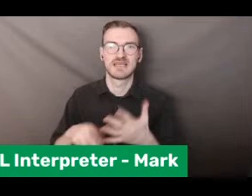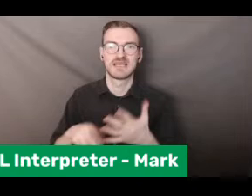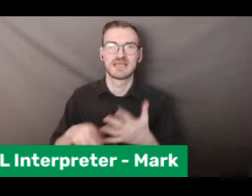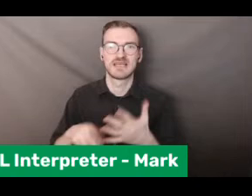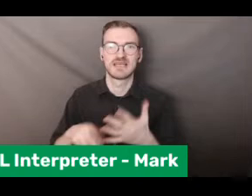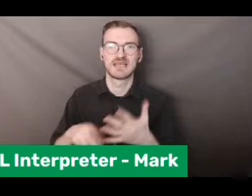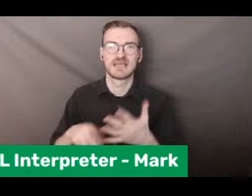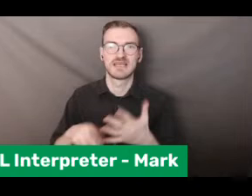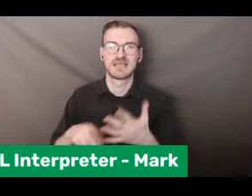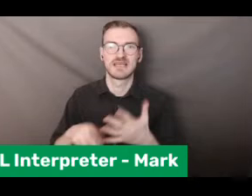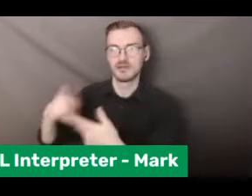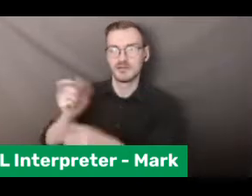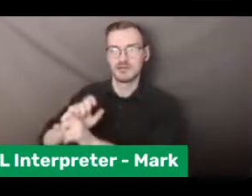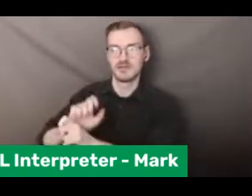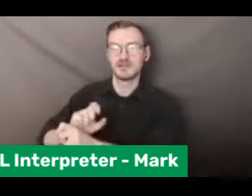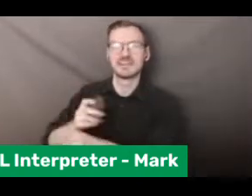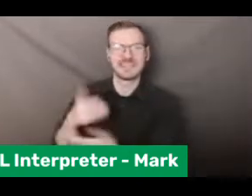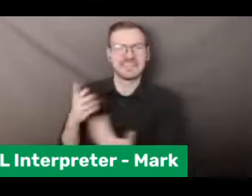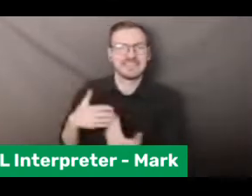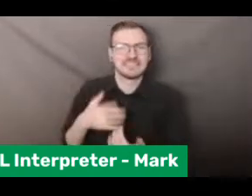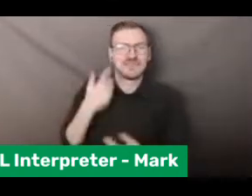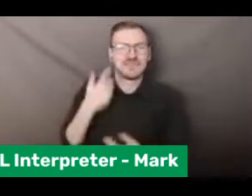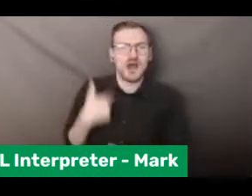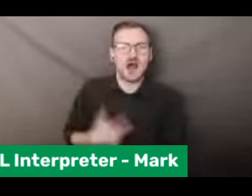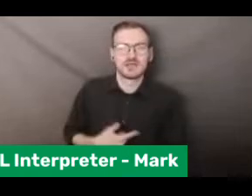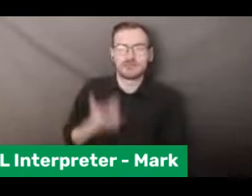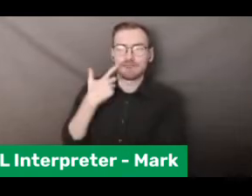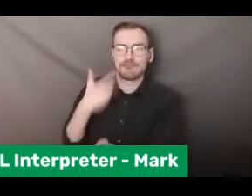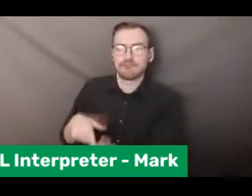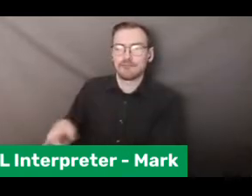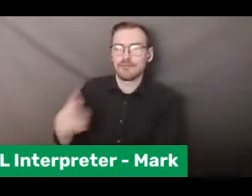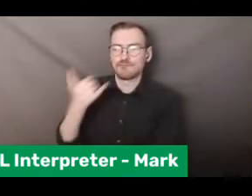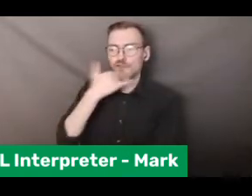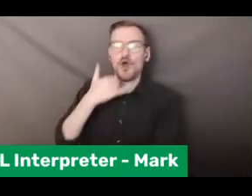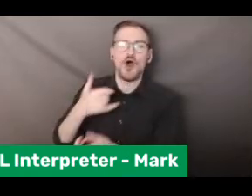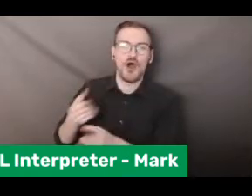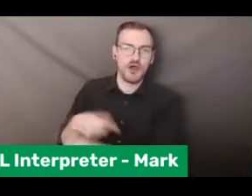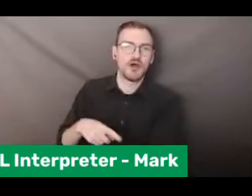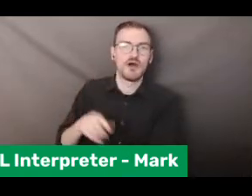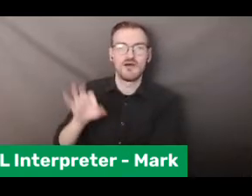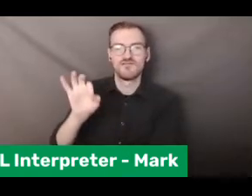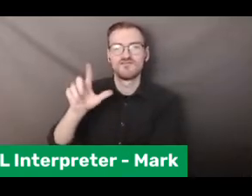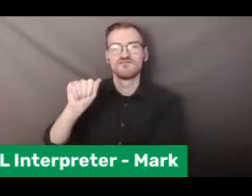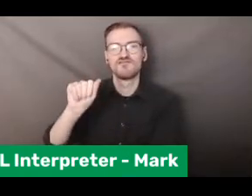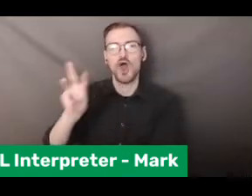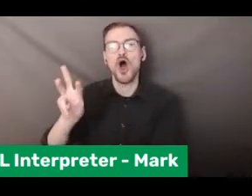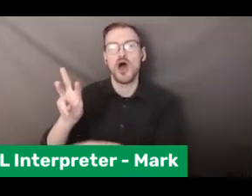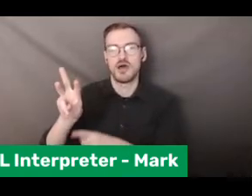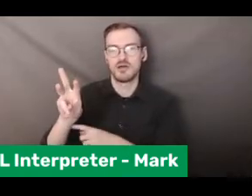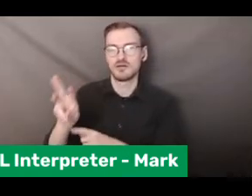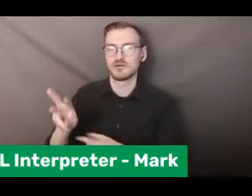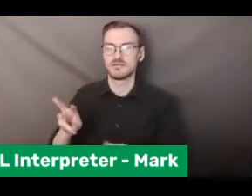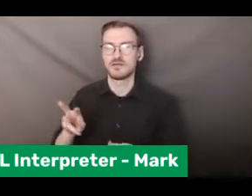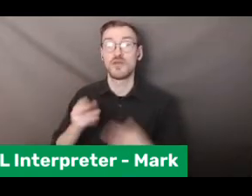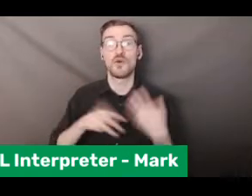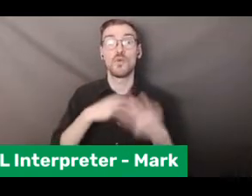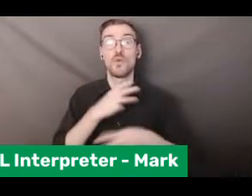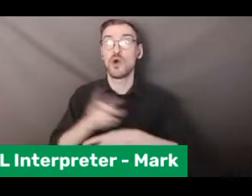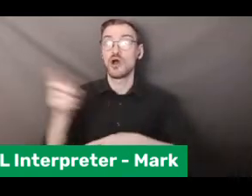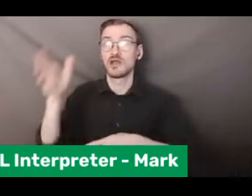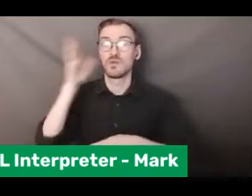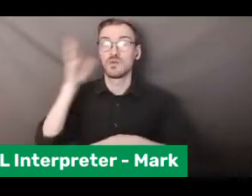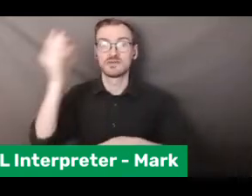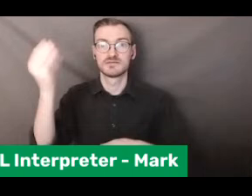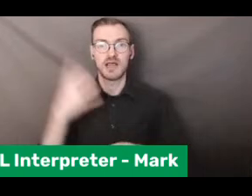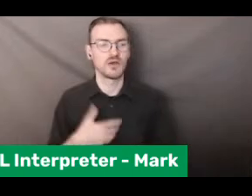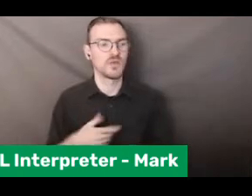us what exists as perfection. And then the world tells us what it doesn't exist as perfection. What exists as